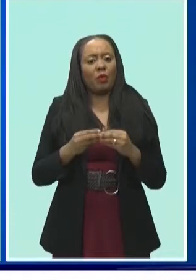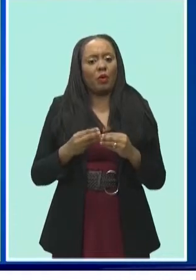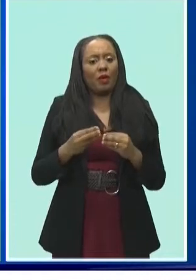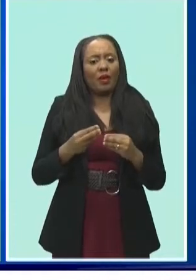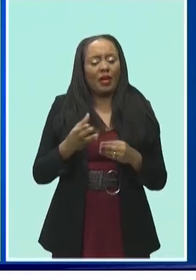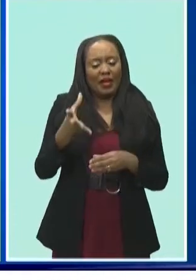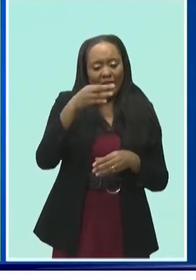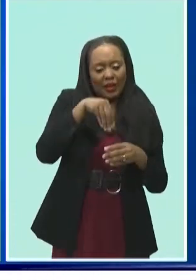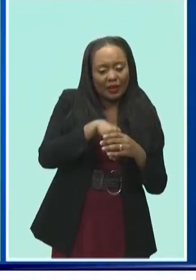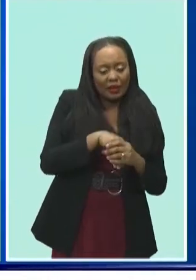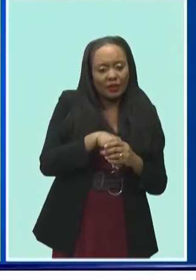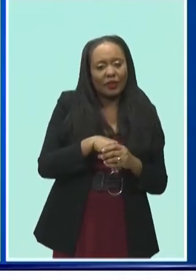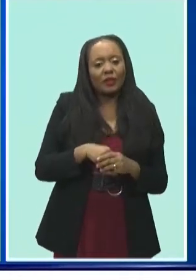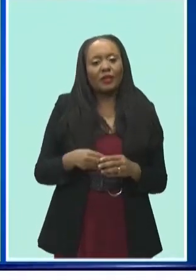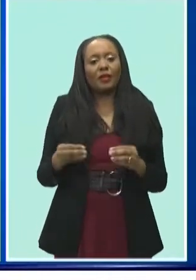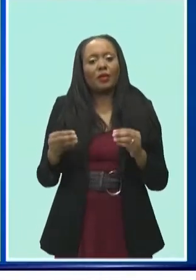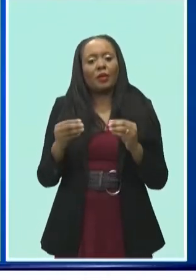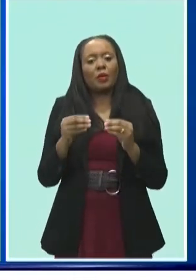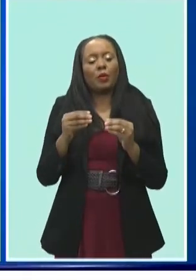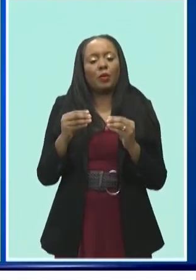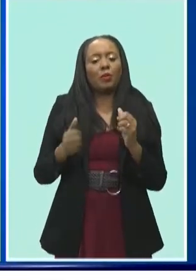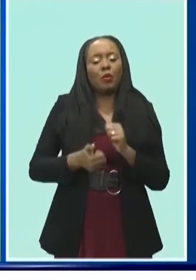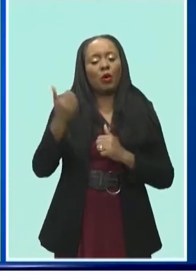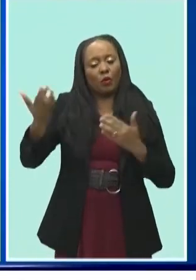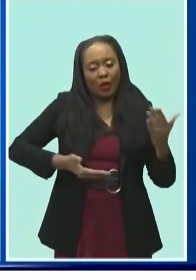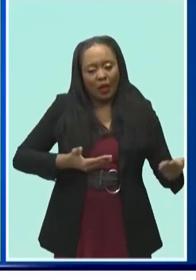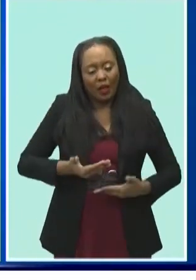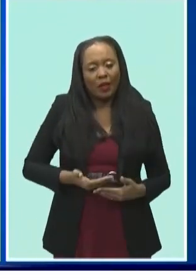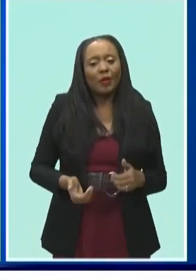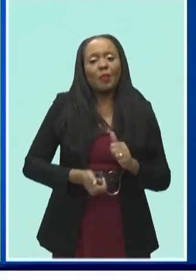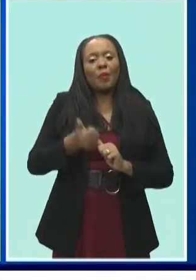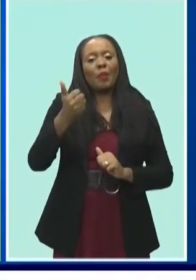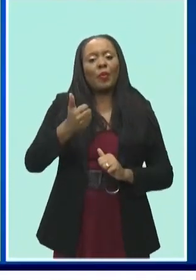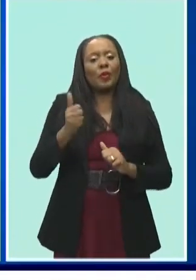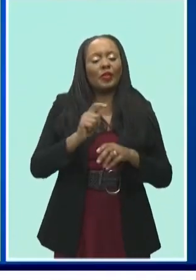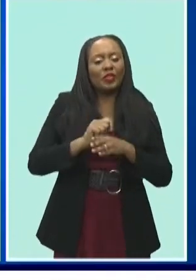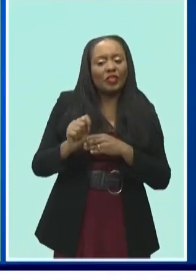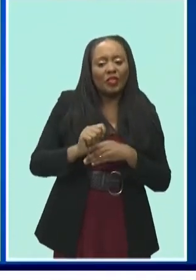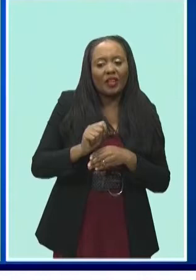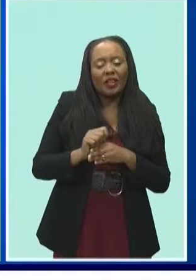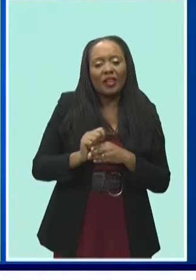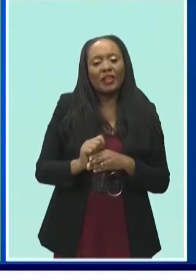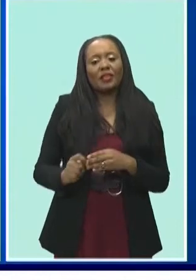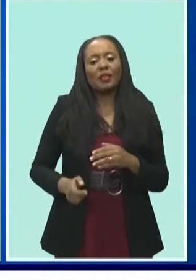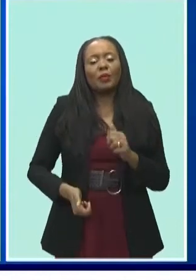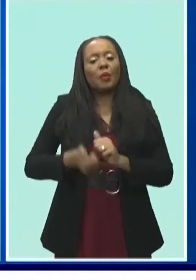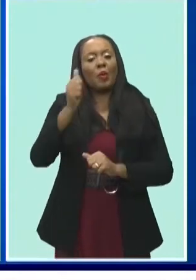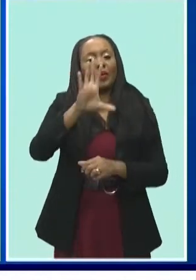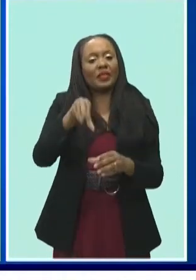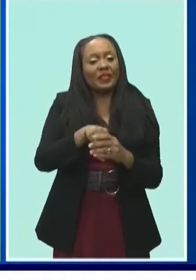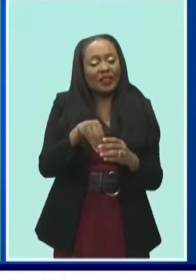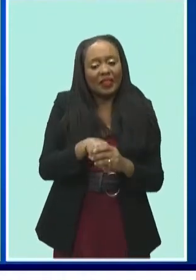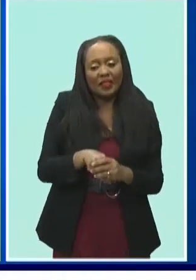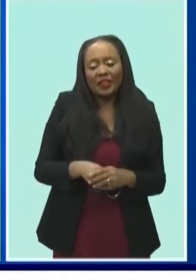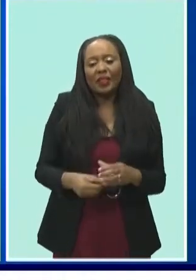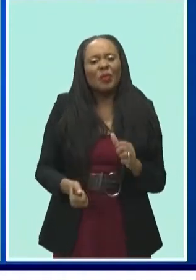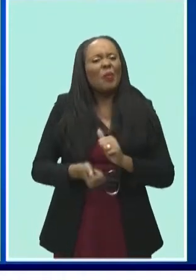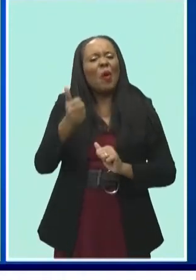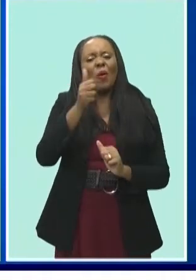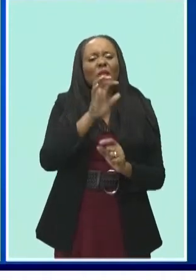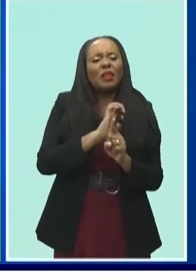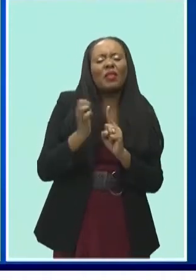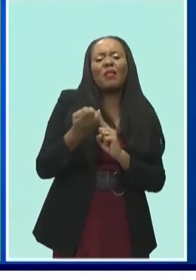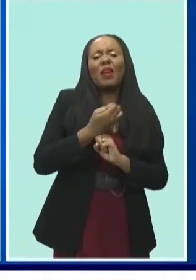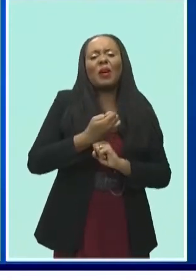most welcoming, most highly trained, most facilitative and investment friendly, most environmentally